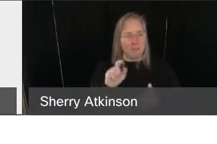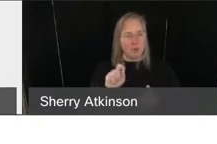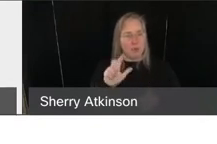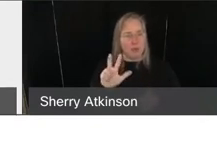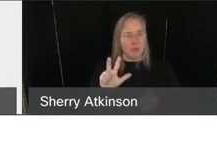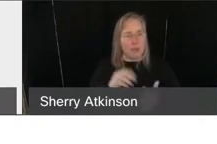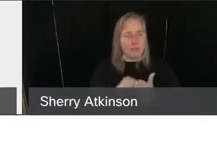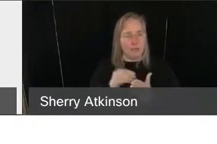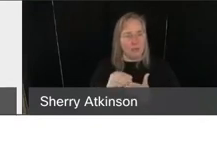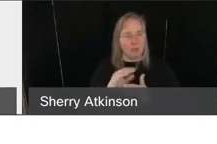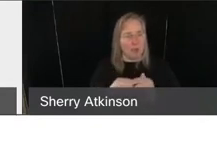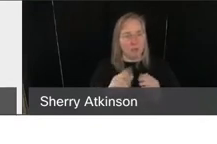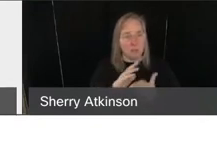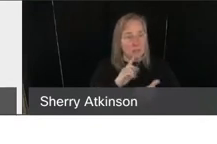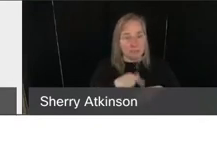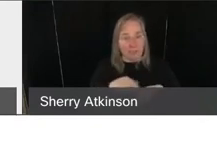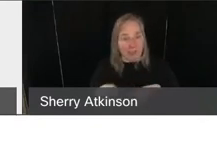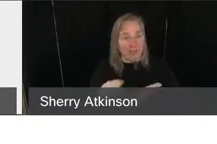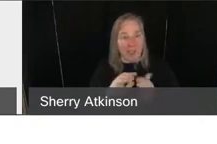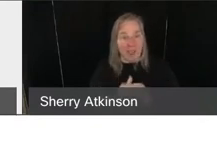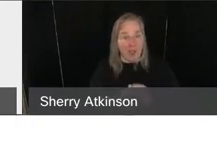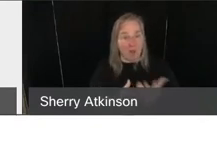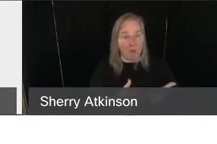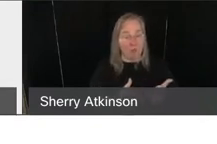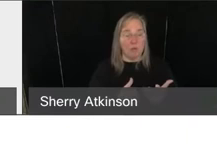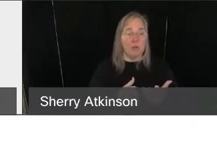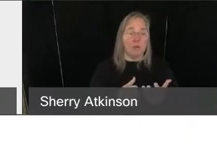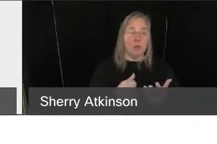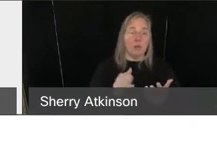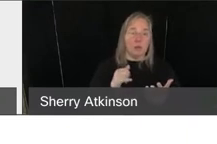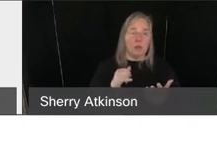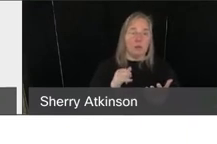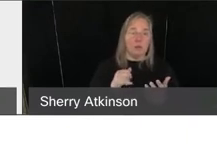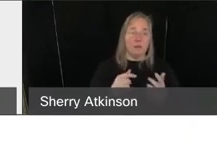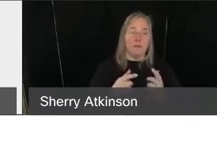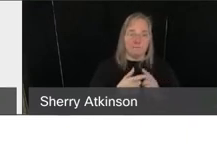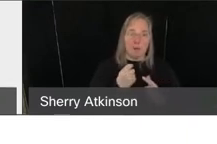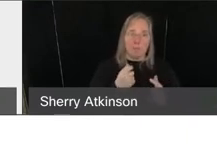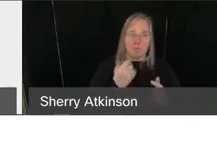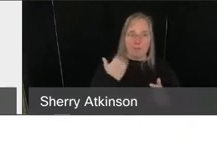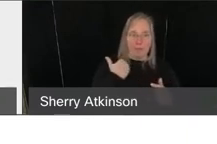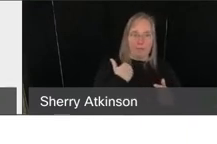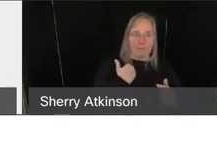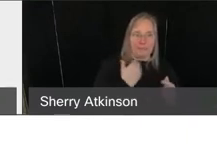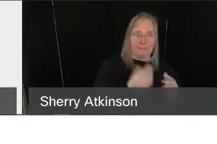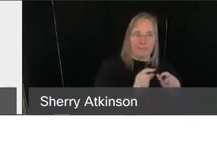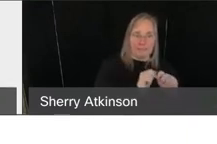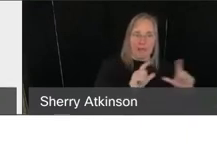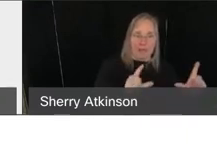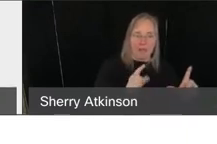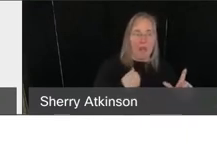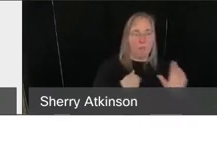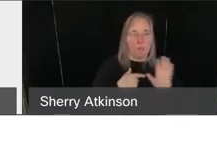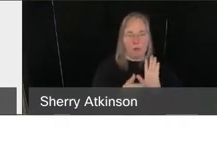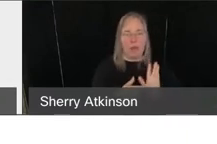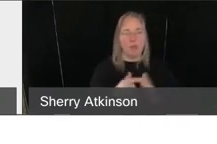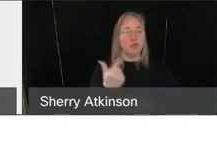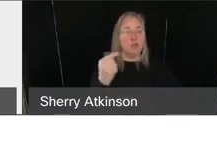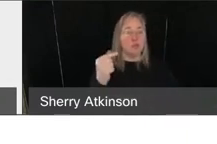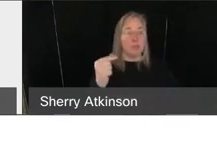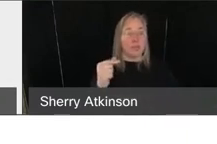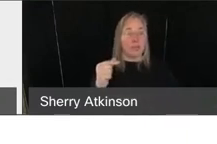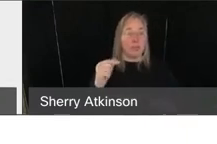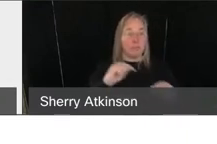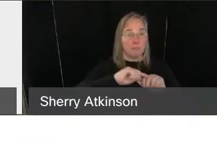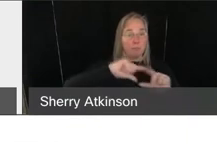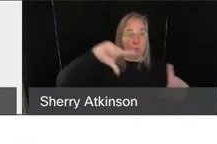million of the budget that was articulated in the prior slide, I'll point out to you the green portion